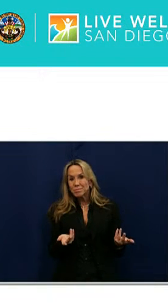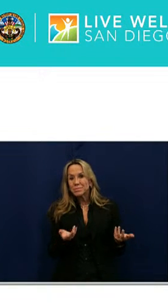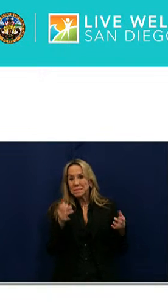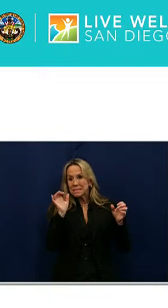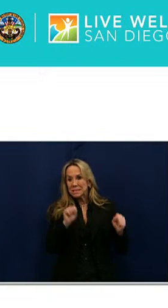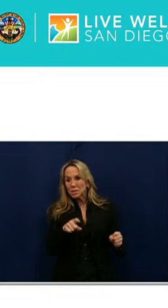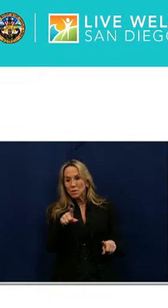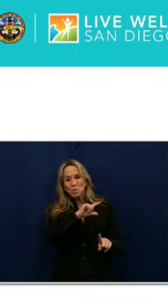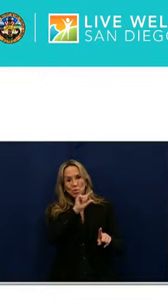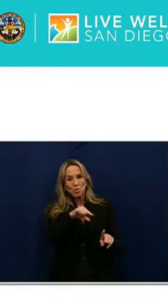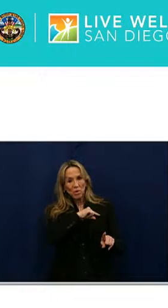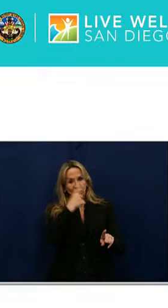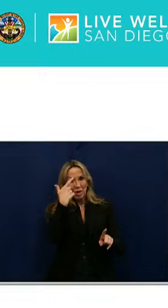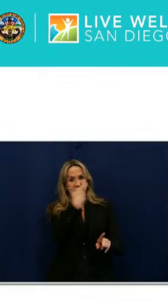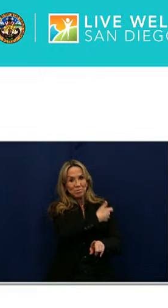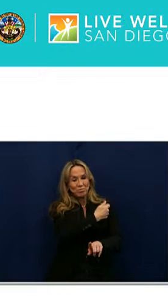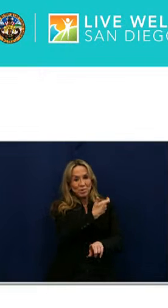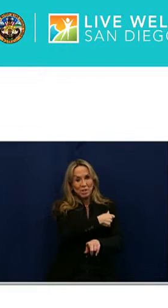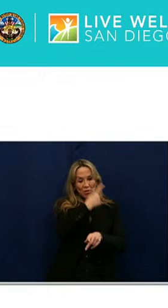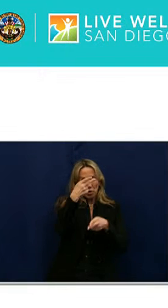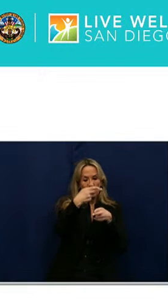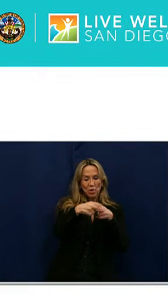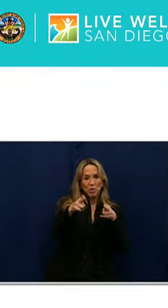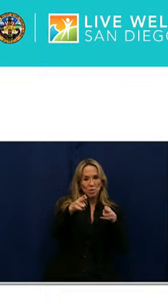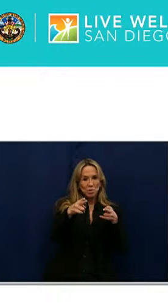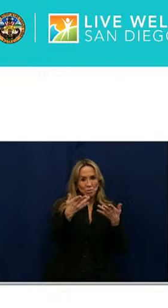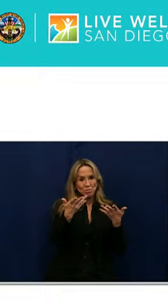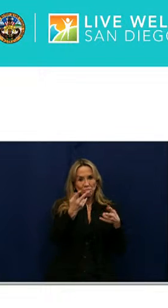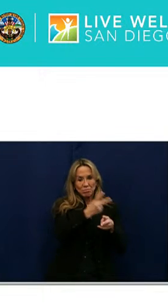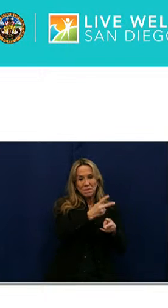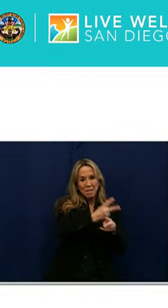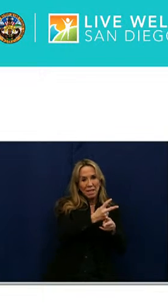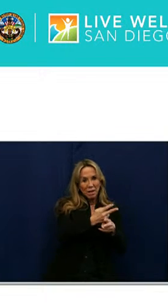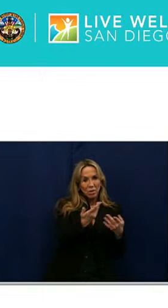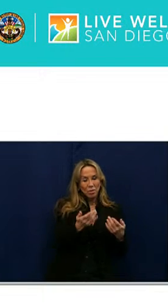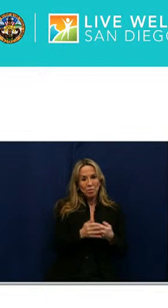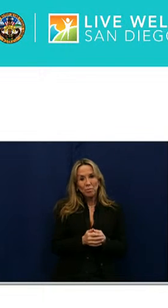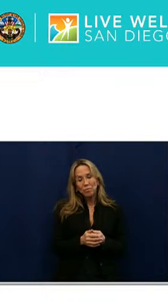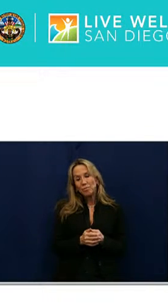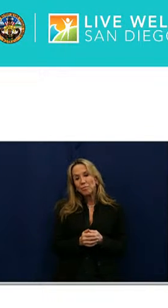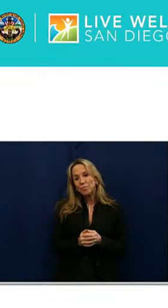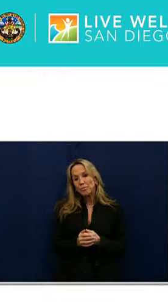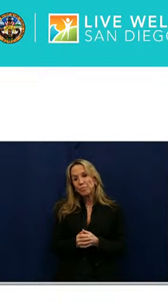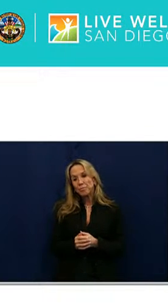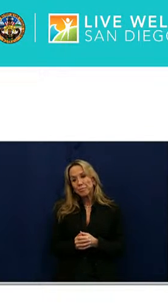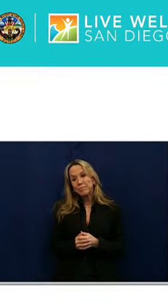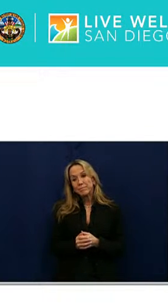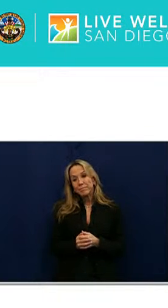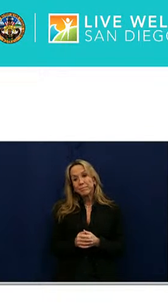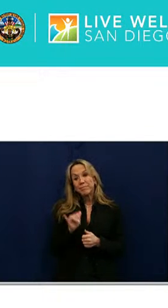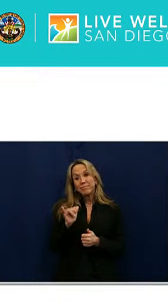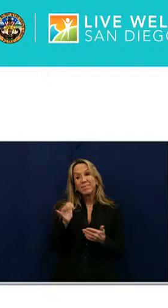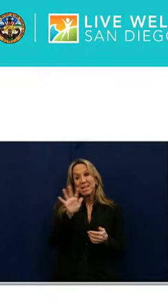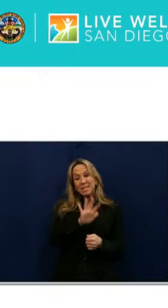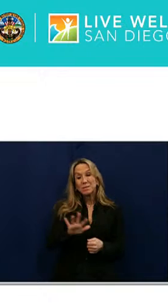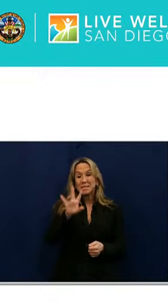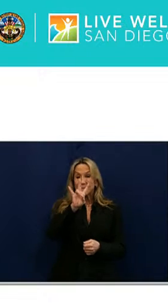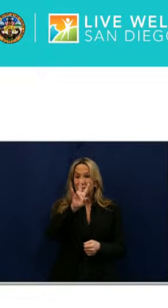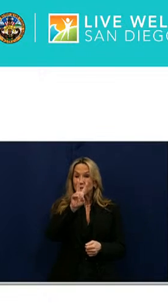fall into that first category of acute care hospital personnel. So that's about